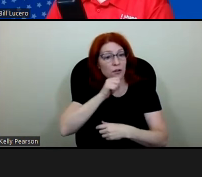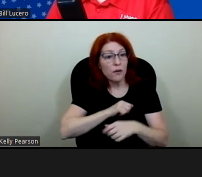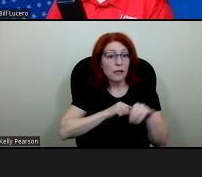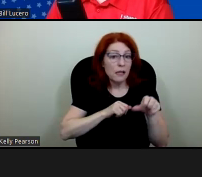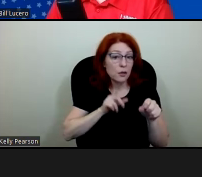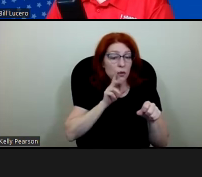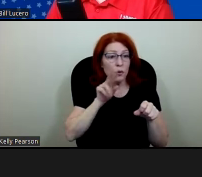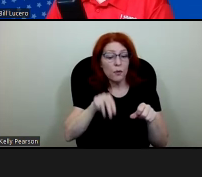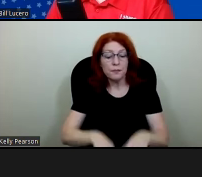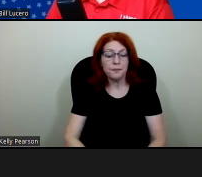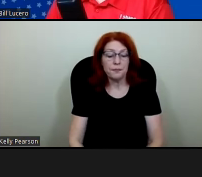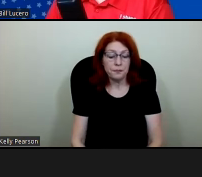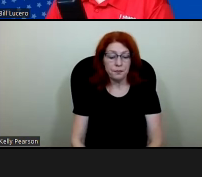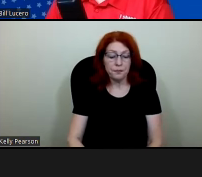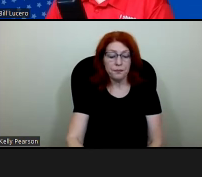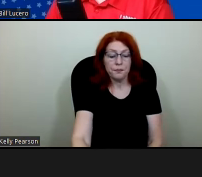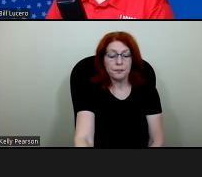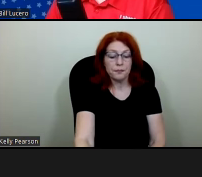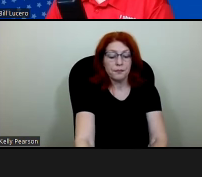no?